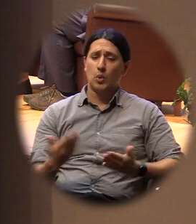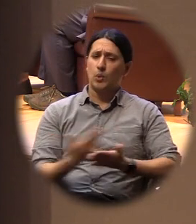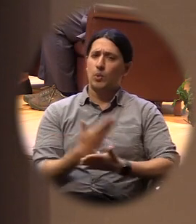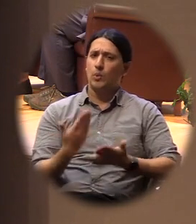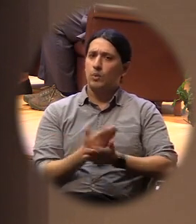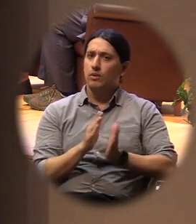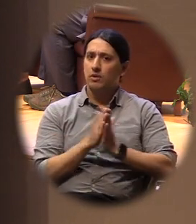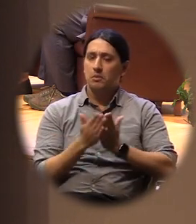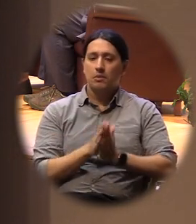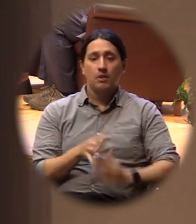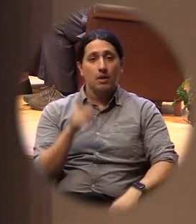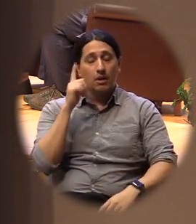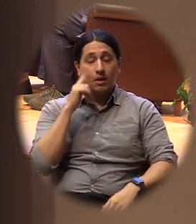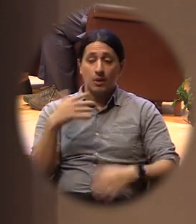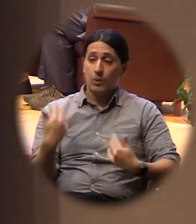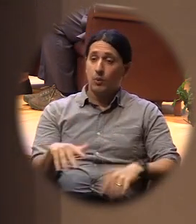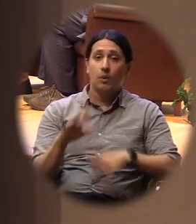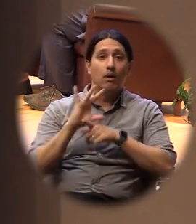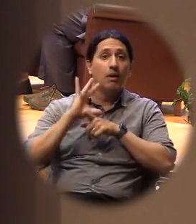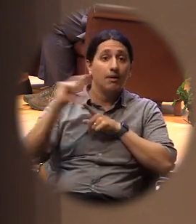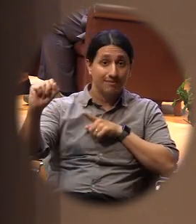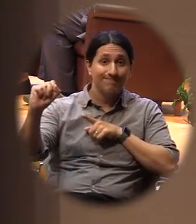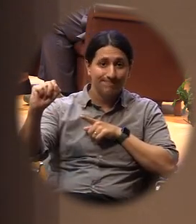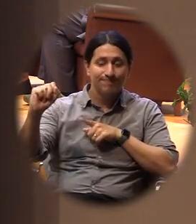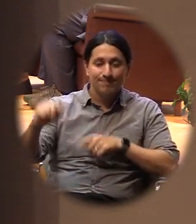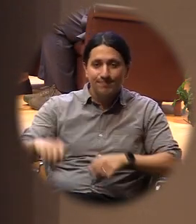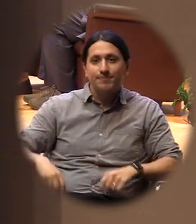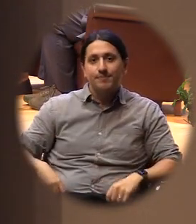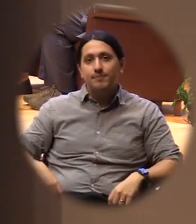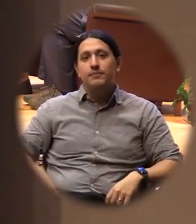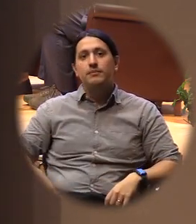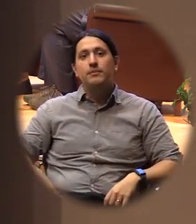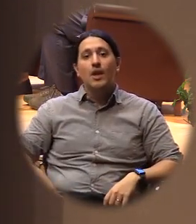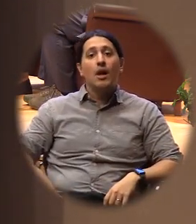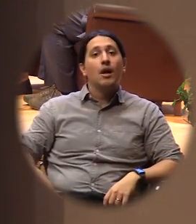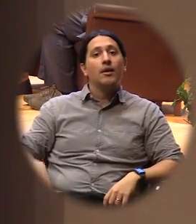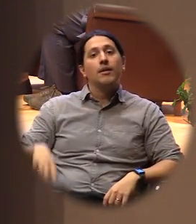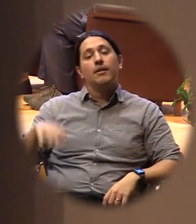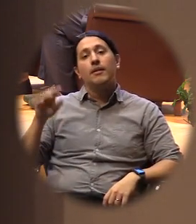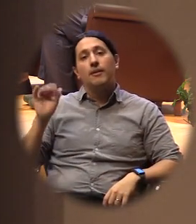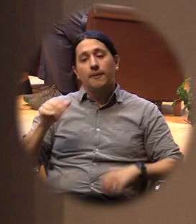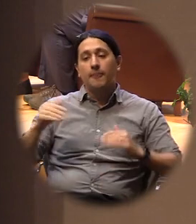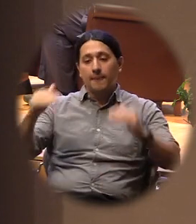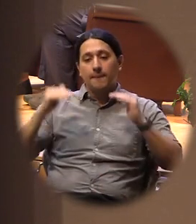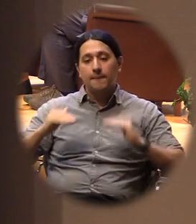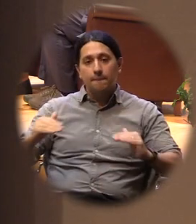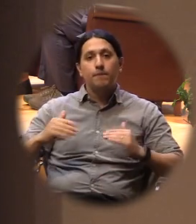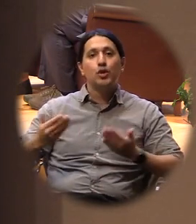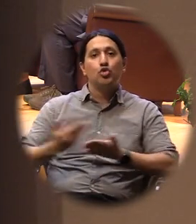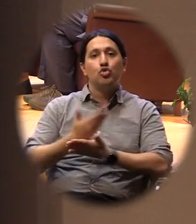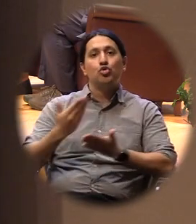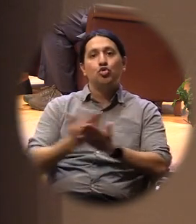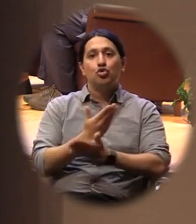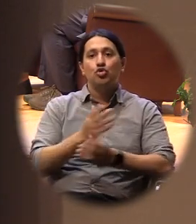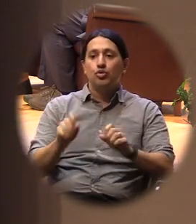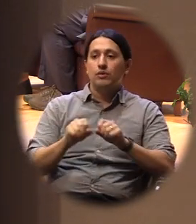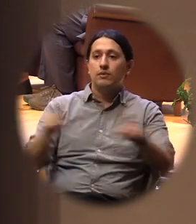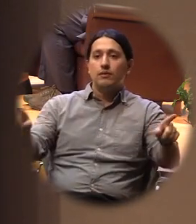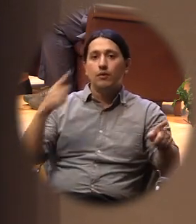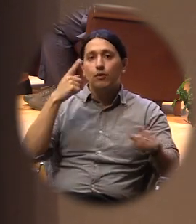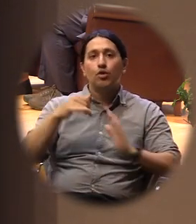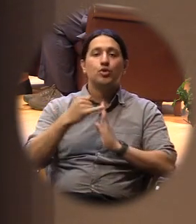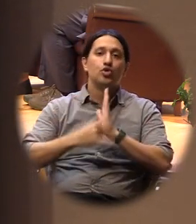new book and it's it's very exciting I think uh scholarship and then there's a whole new series of journals that are doing